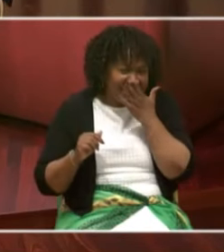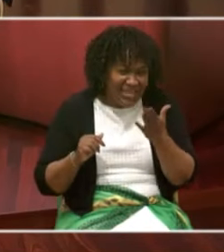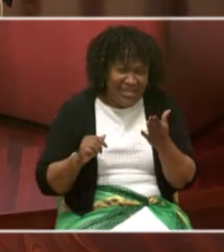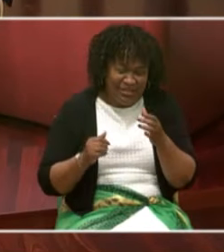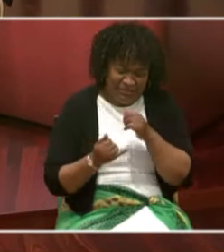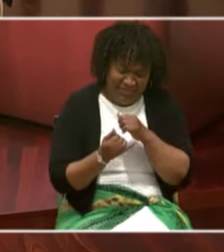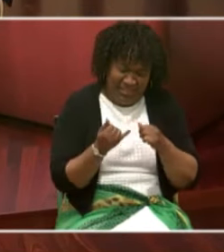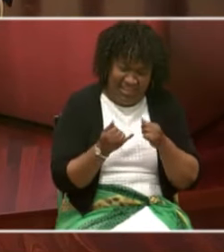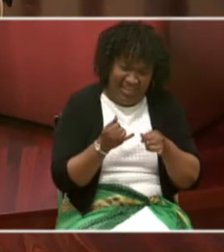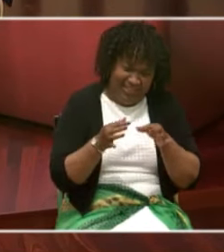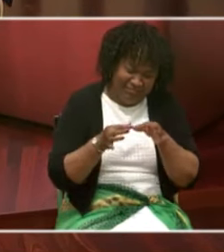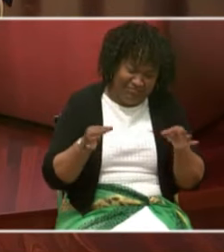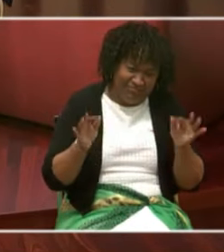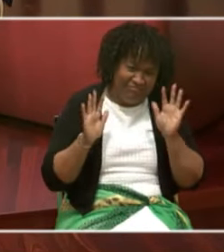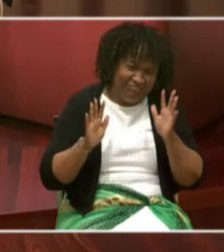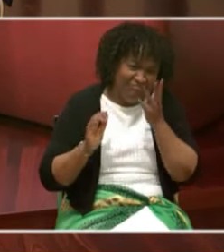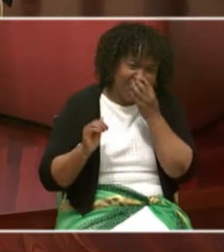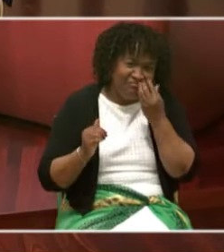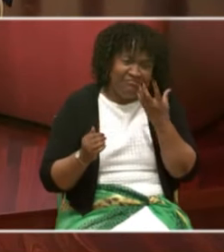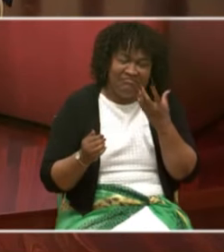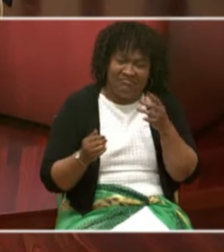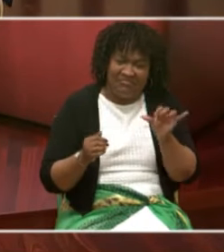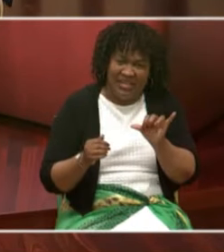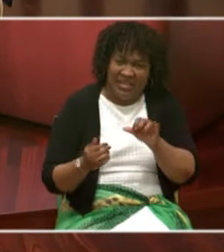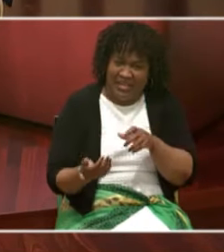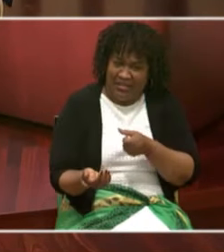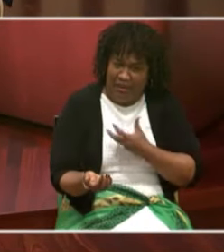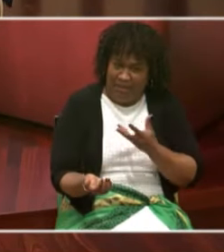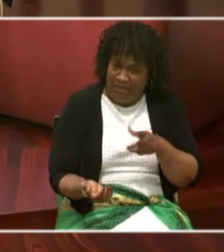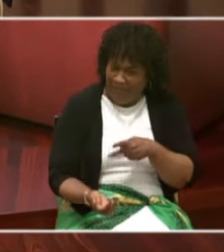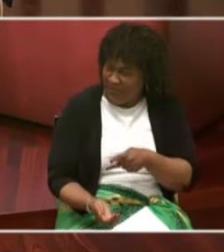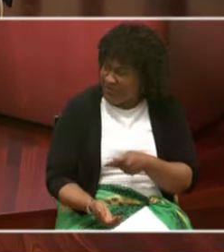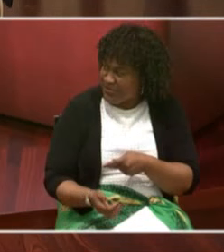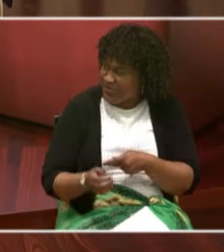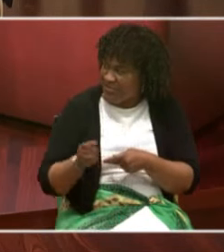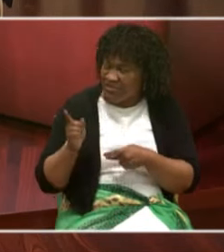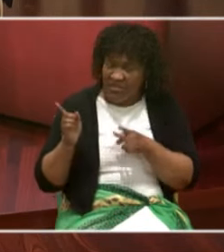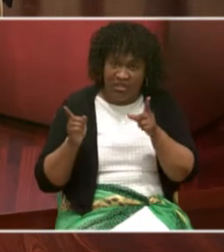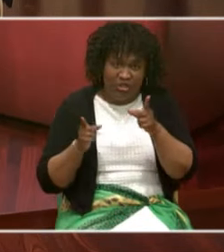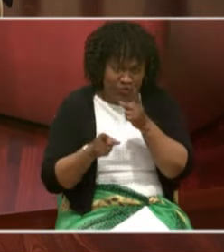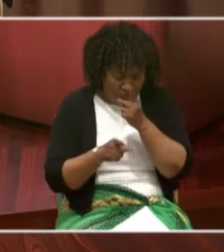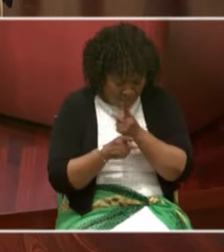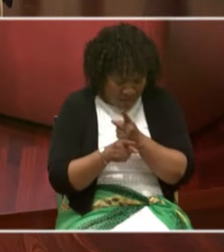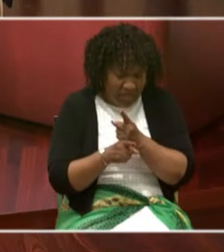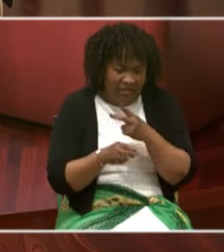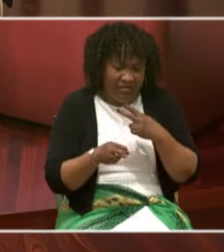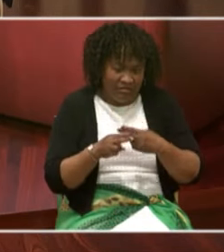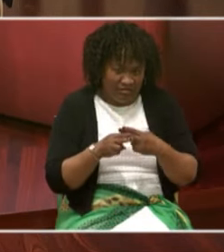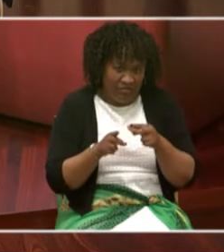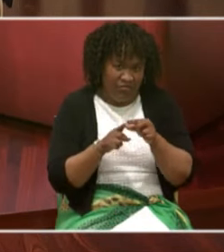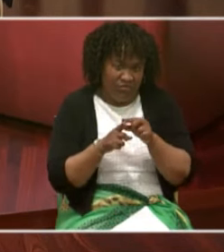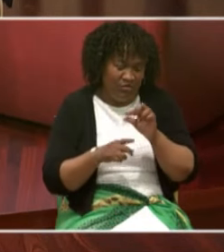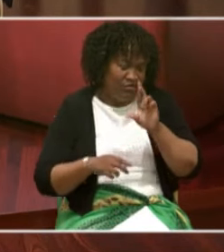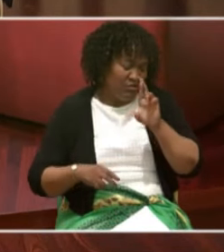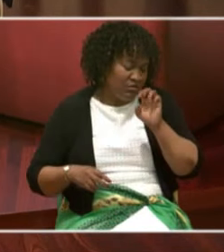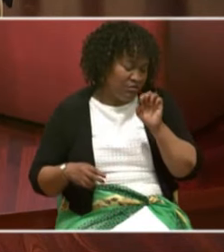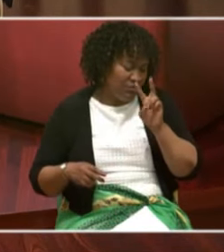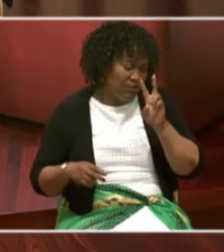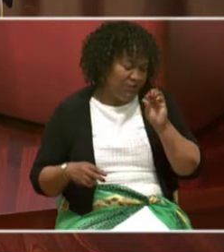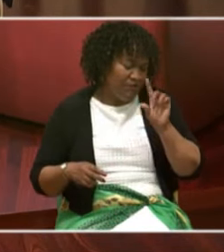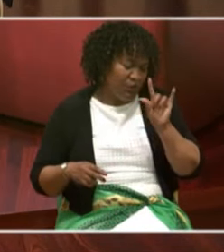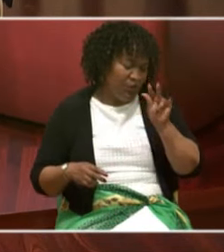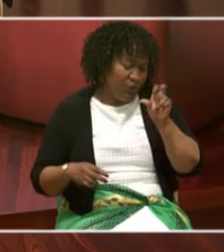Many of us grew to accept nonviolence, not simply as a technique or as a tactic, but as a way of life, as a way of